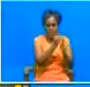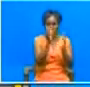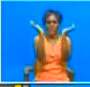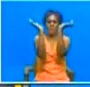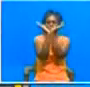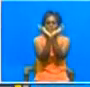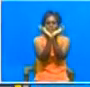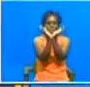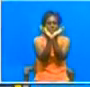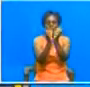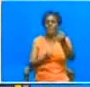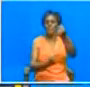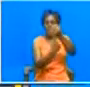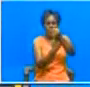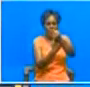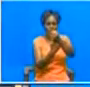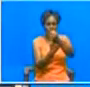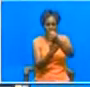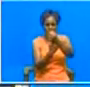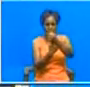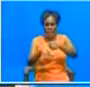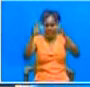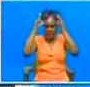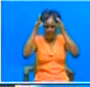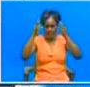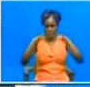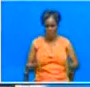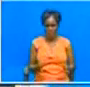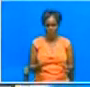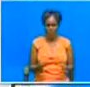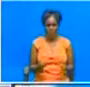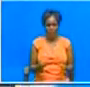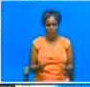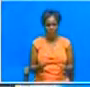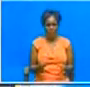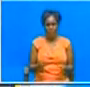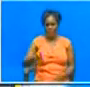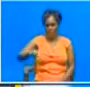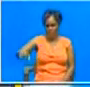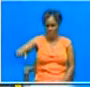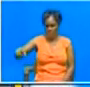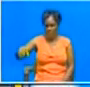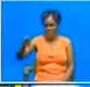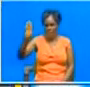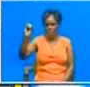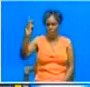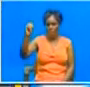stadium. Tunaunga mkono hatua ambayo imechukuliwa na county ya Bomet